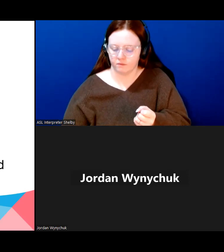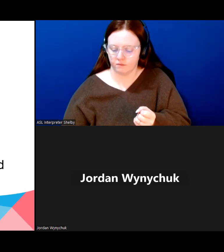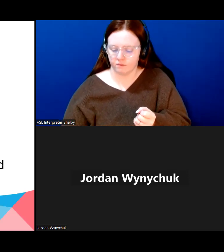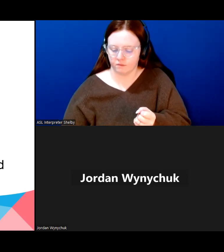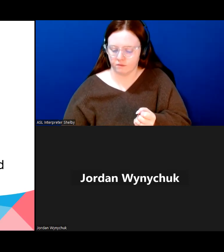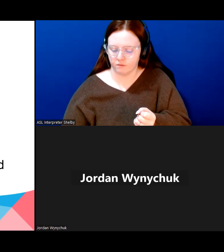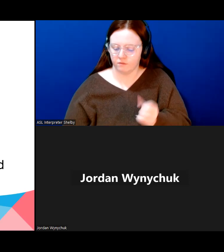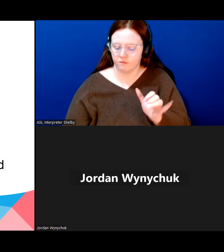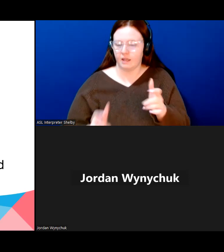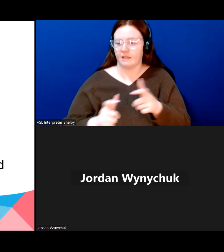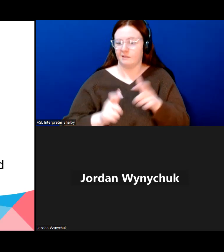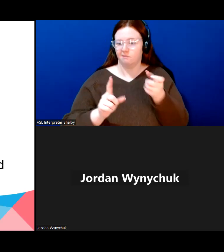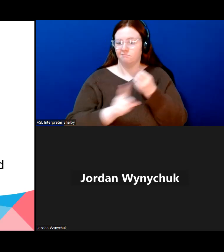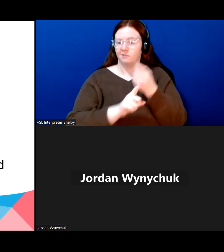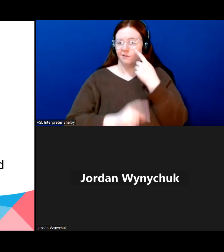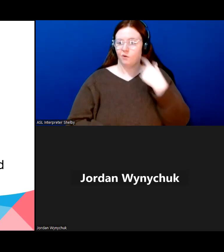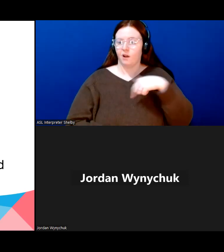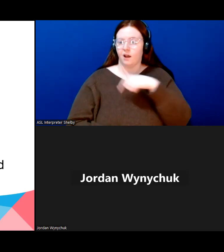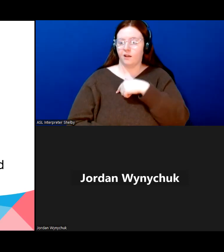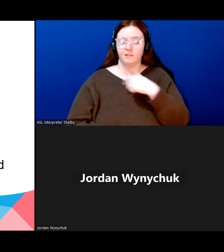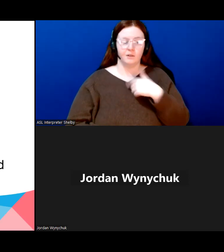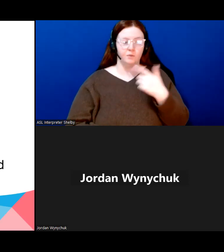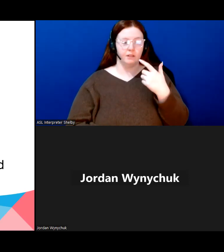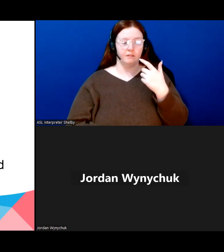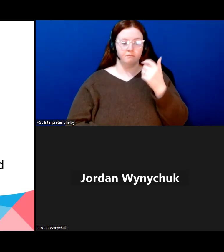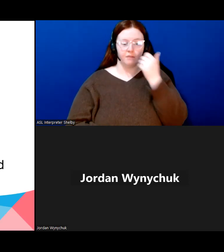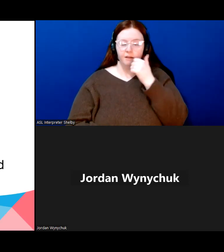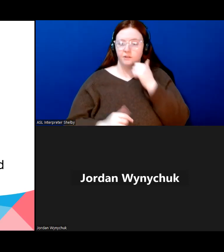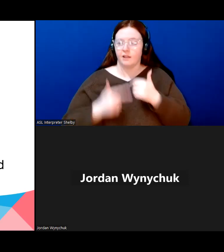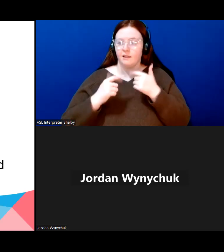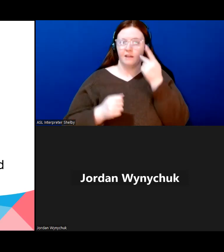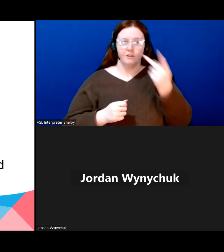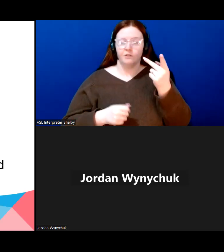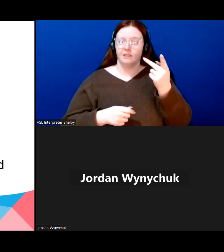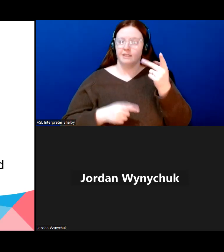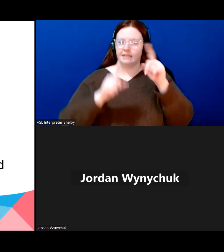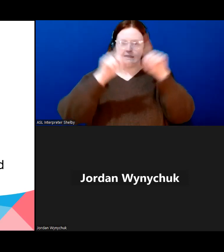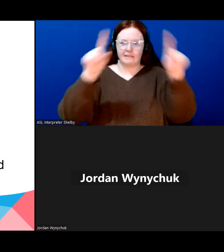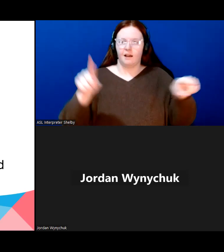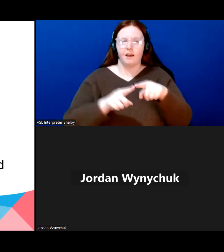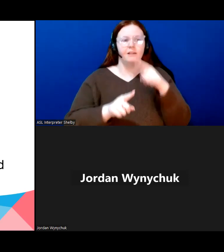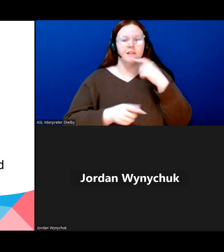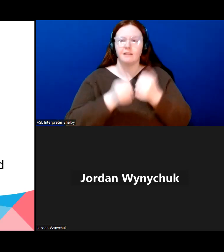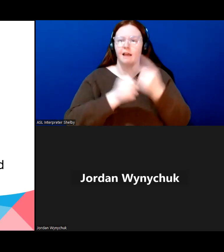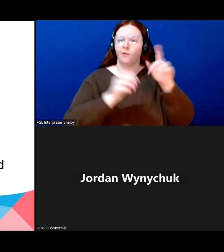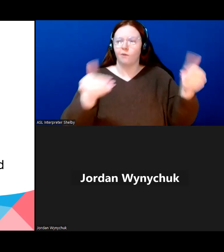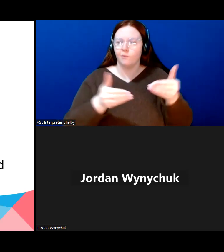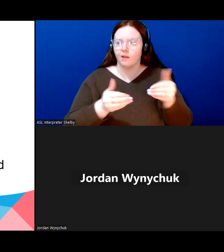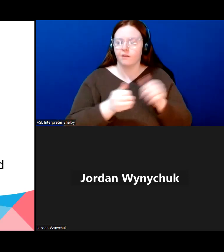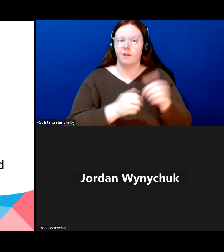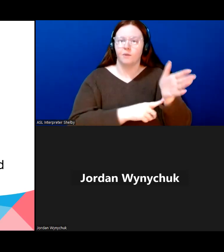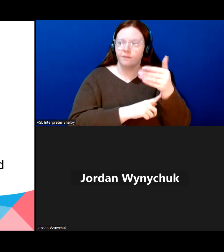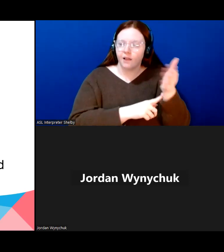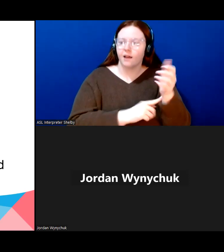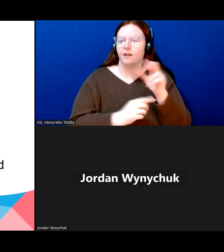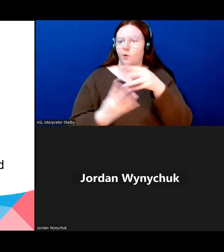daily lives. We hope that when we see that sign that says everyone is welcome with the rainbow or the pride flag, that when we walk into that